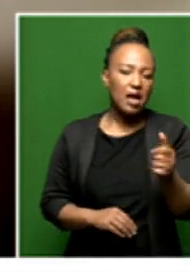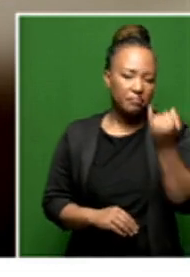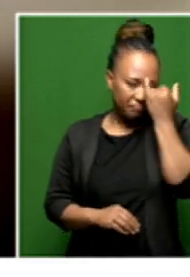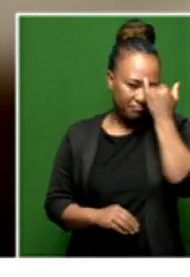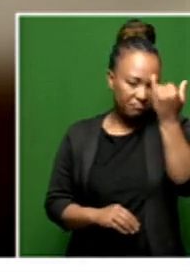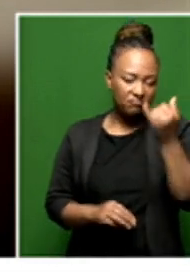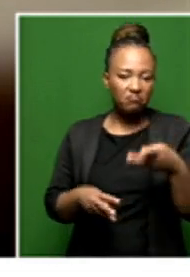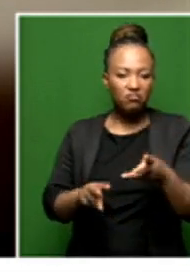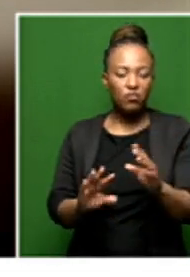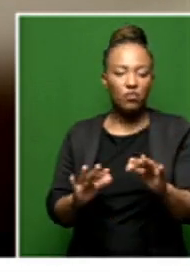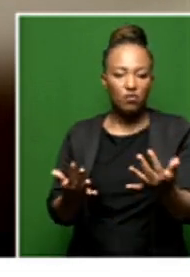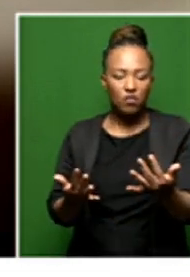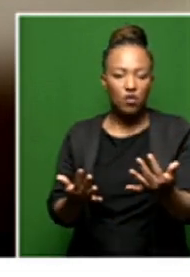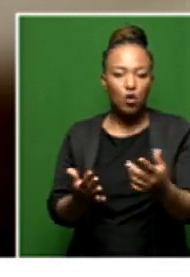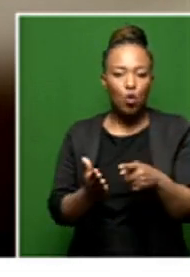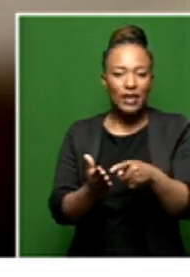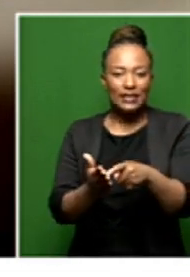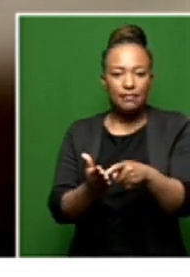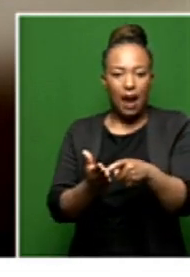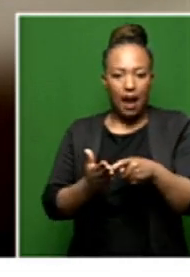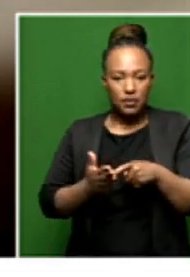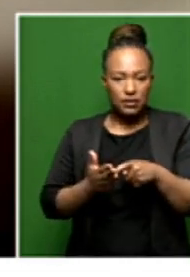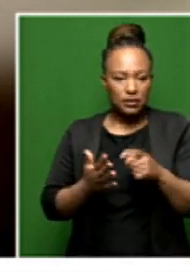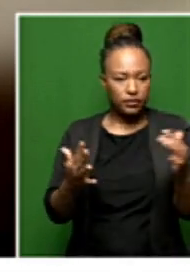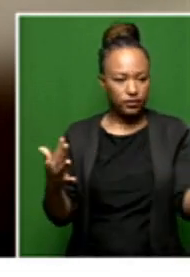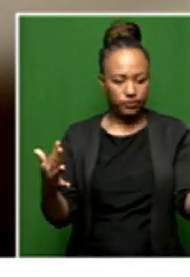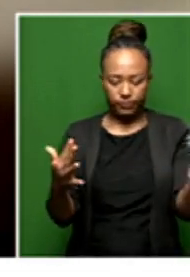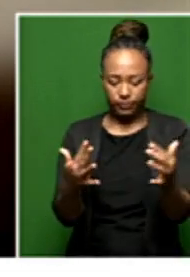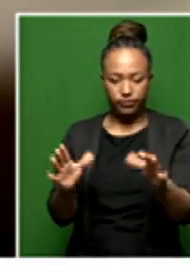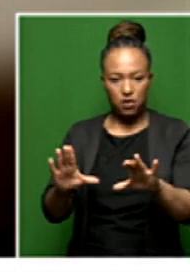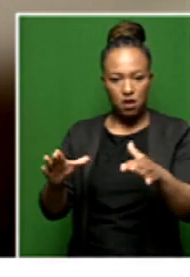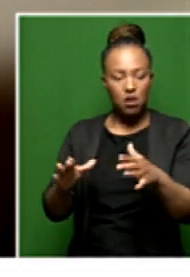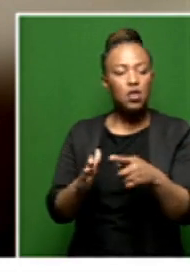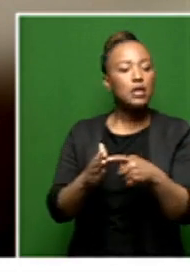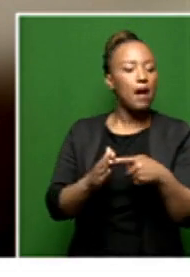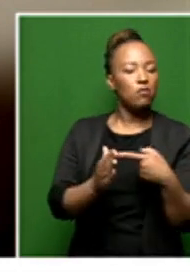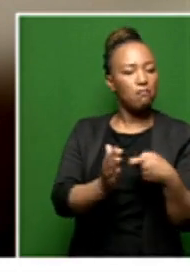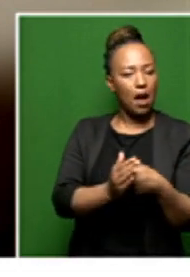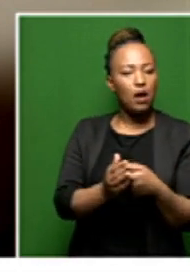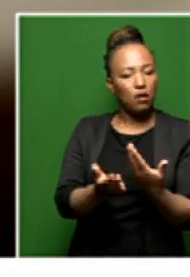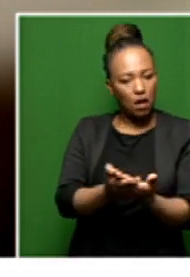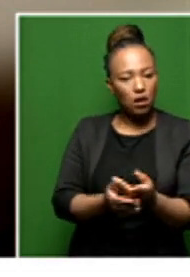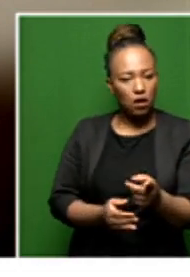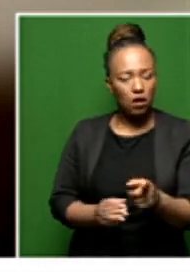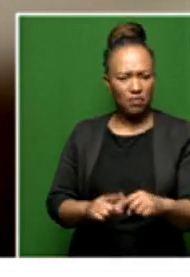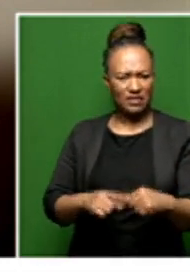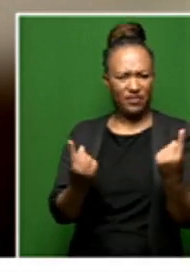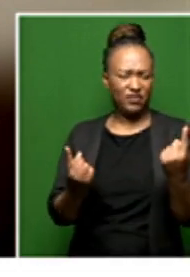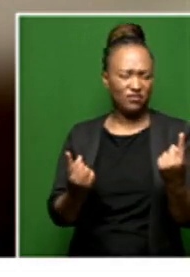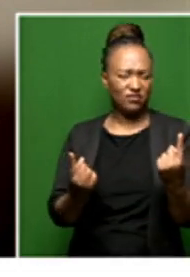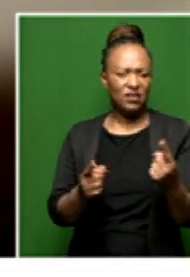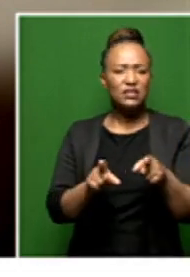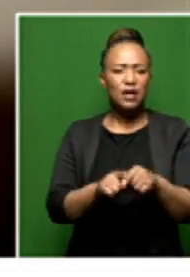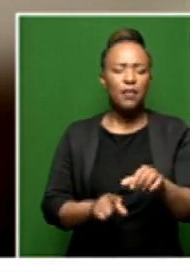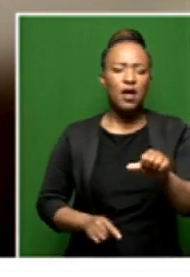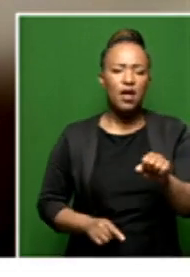is to pool the demand, so to create a kind of procurement mechanism. It's not so different from the way that